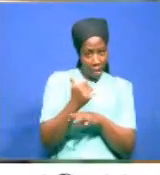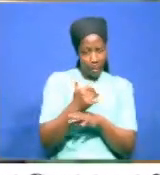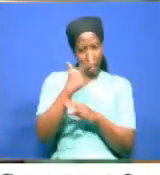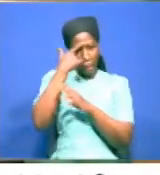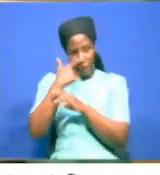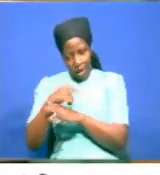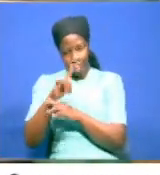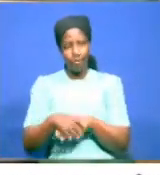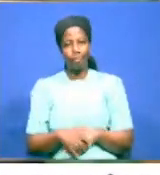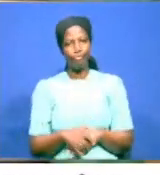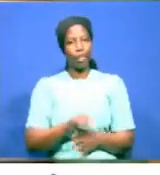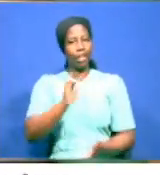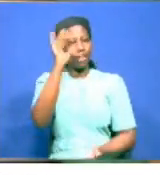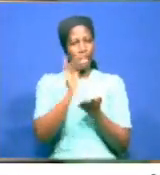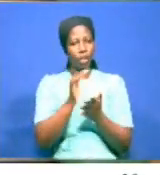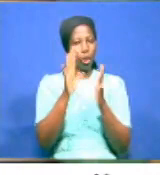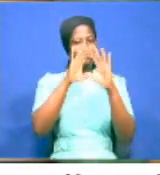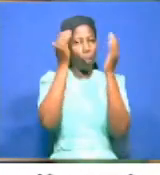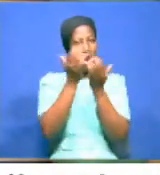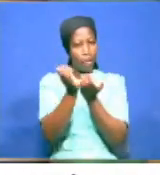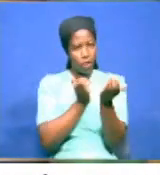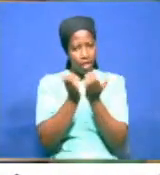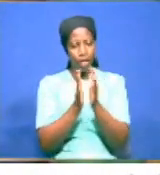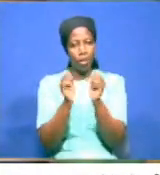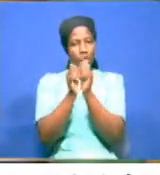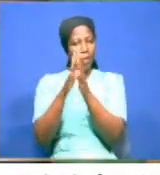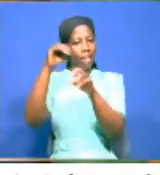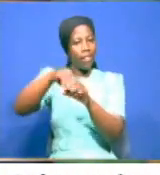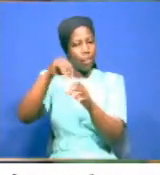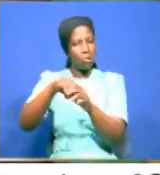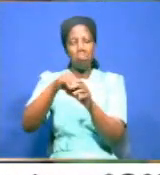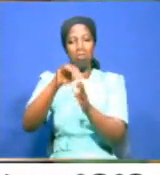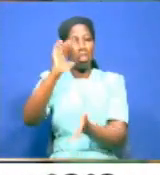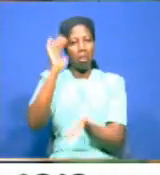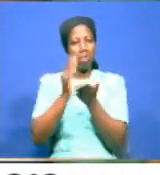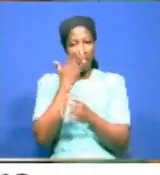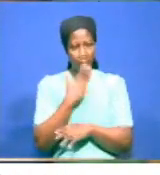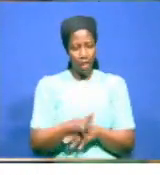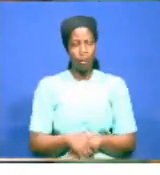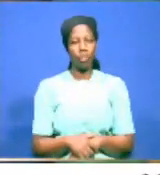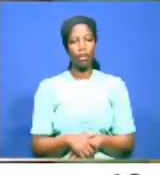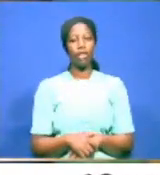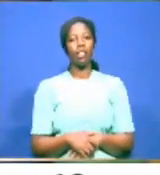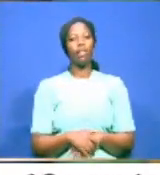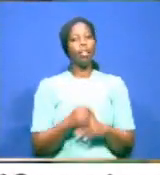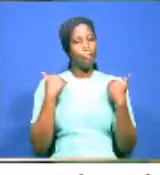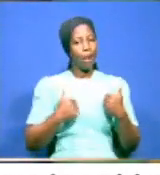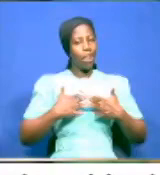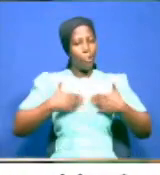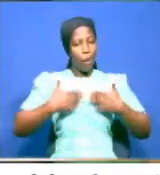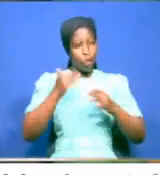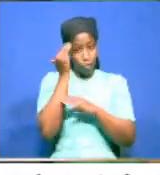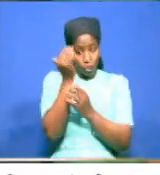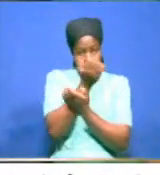trade and investment, and slowdown in the labor productivity. I am delighted to note that the economic activity in